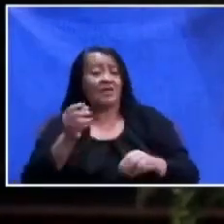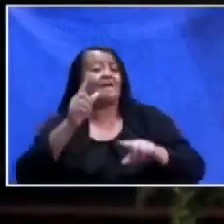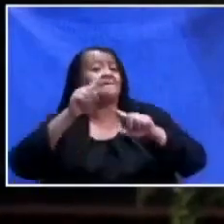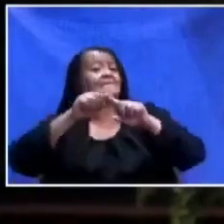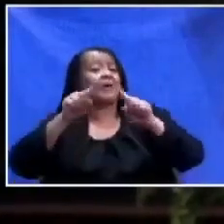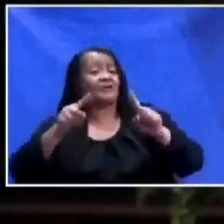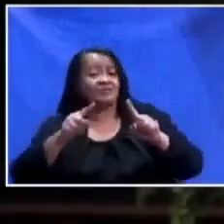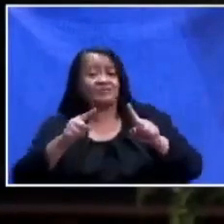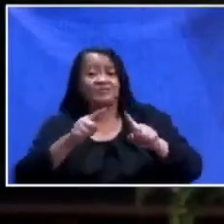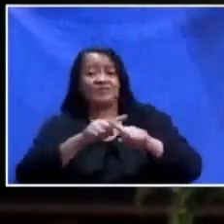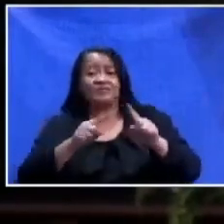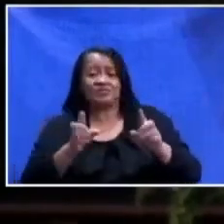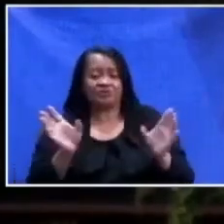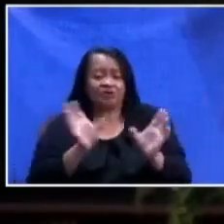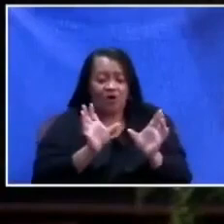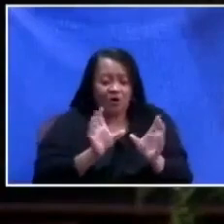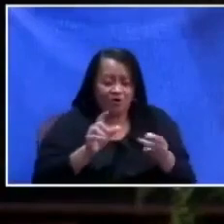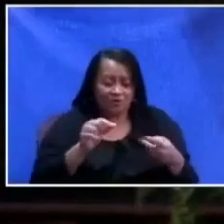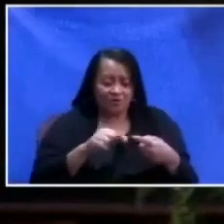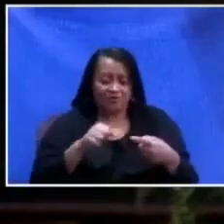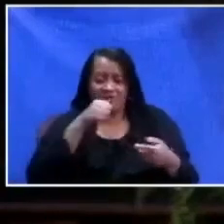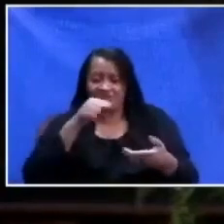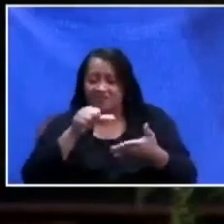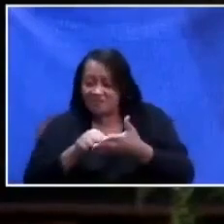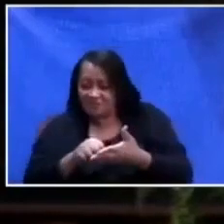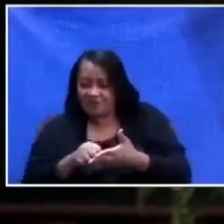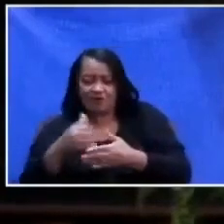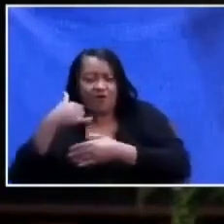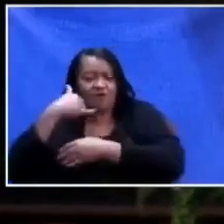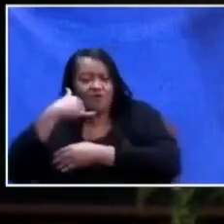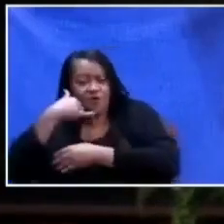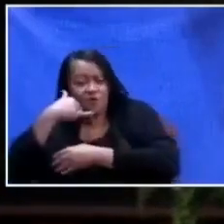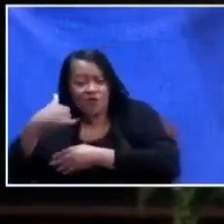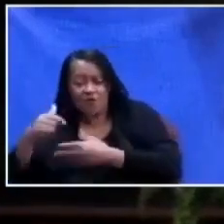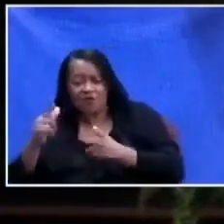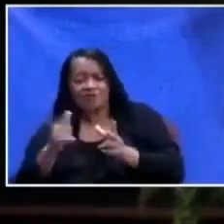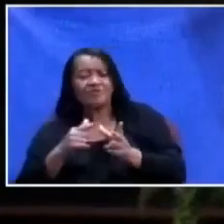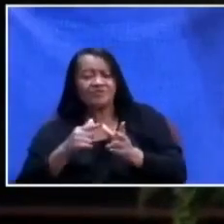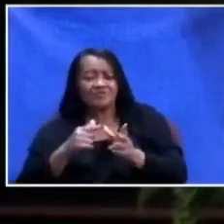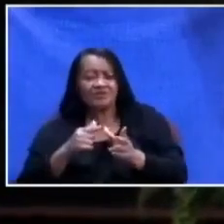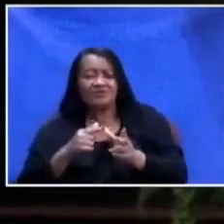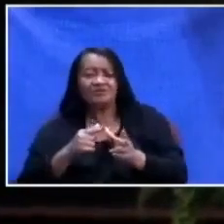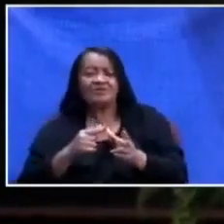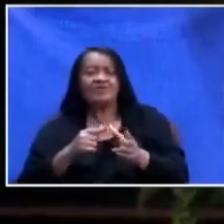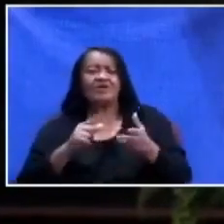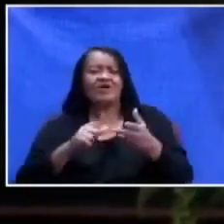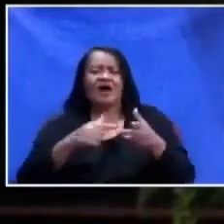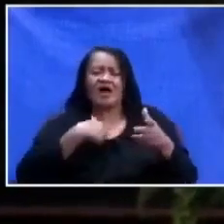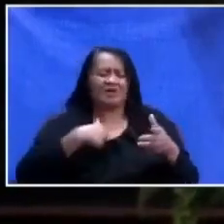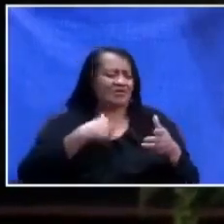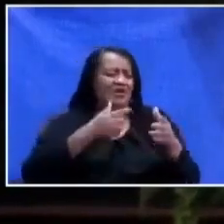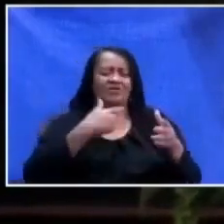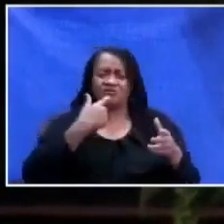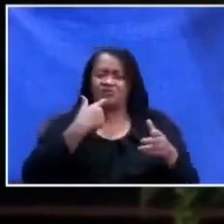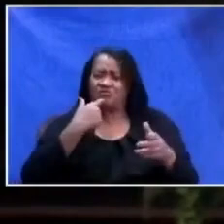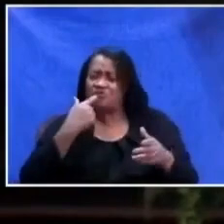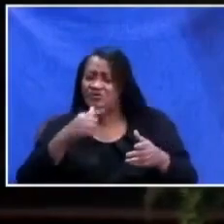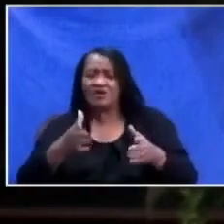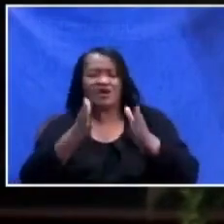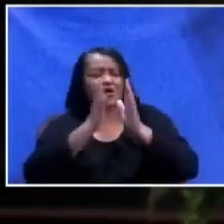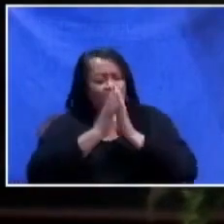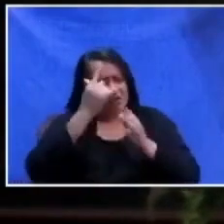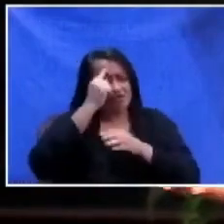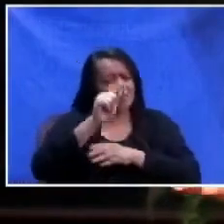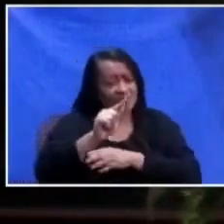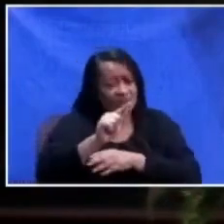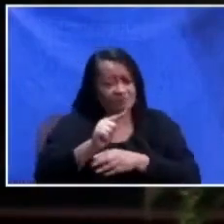But cards, letters, phone calls, I'm praying for you. And